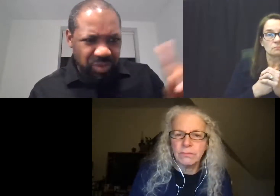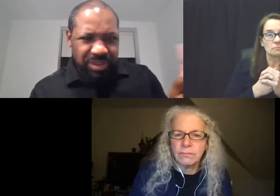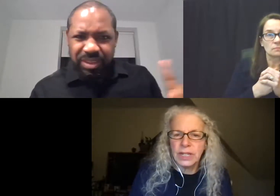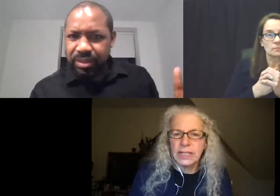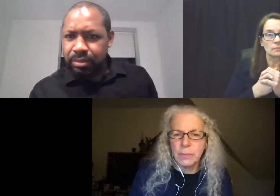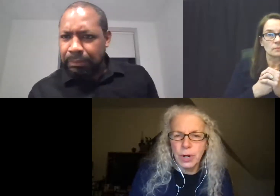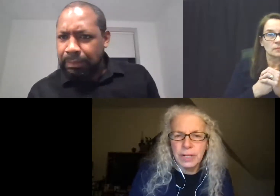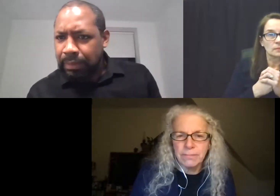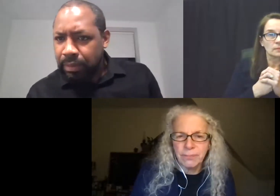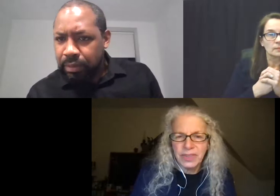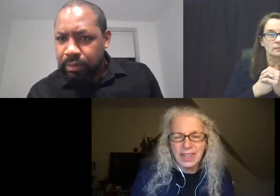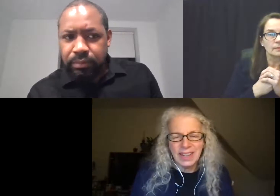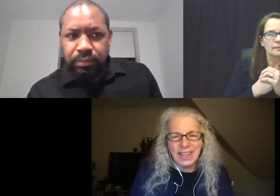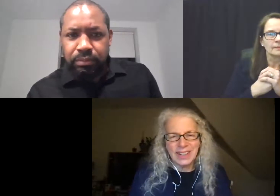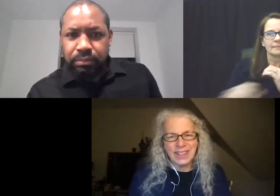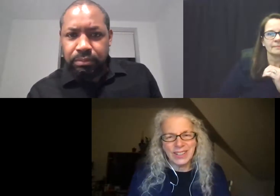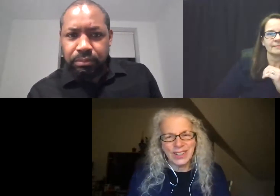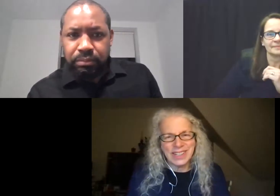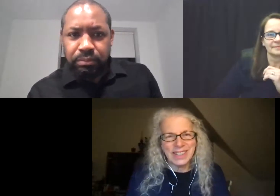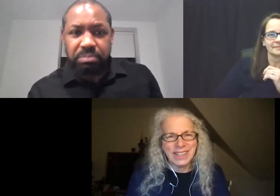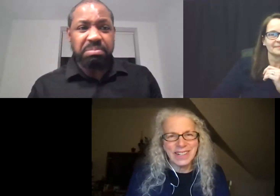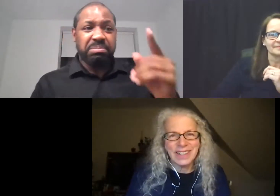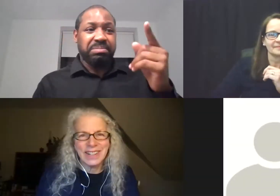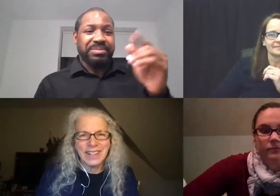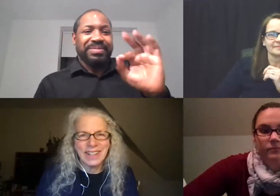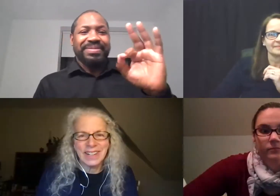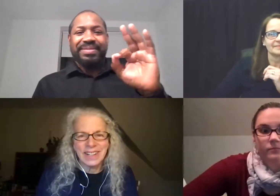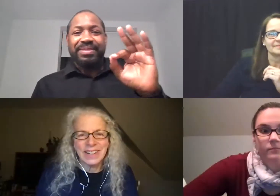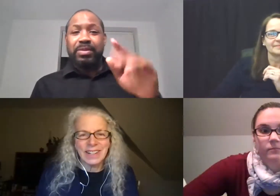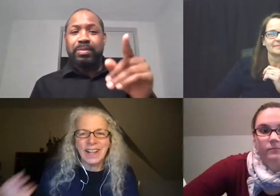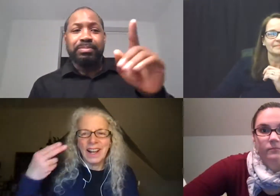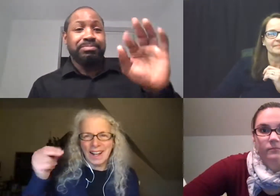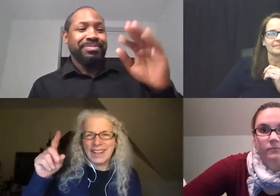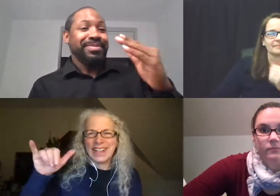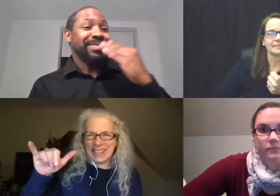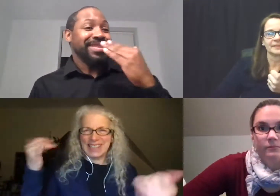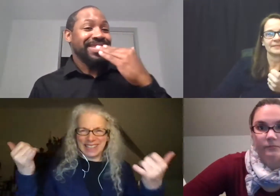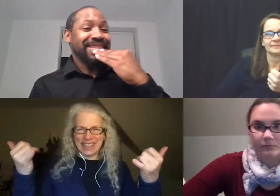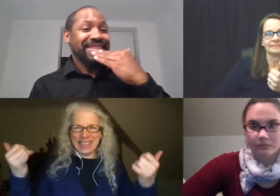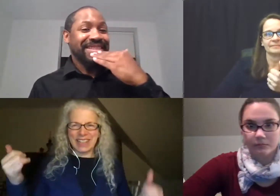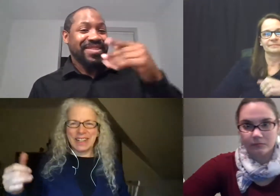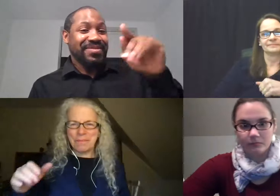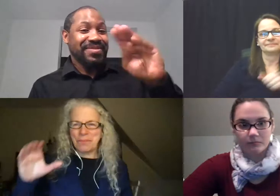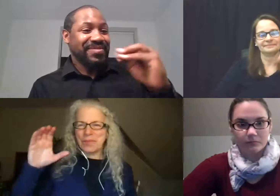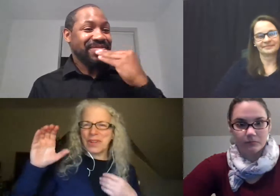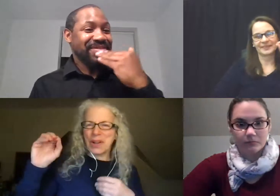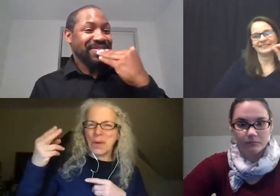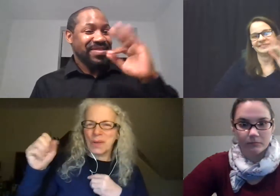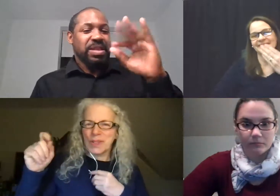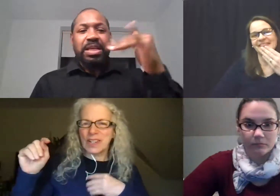speaker, the next department? And That would be Ernest- Holly, and Holly is co-host, so she can share her